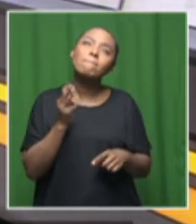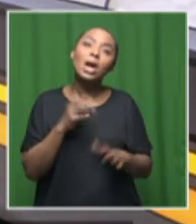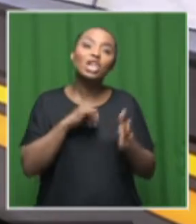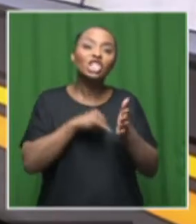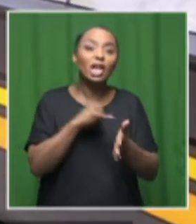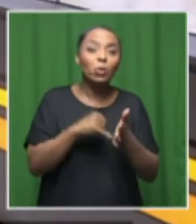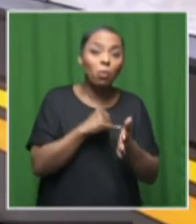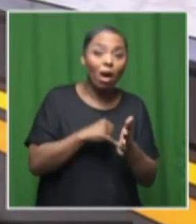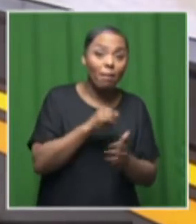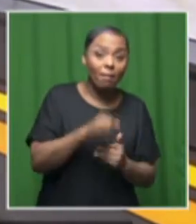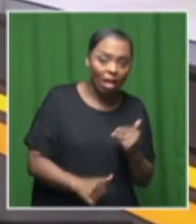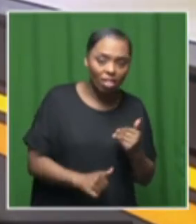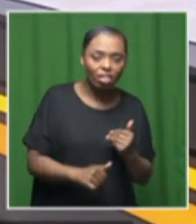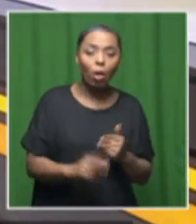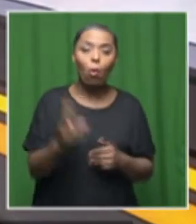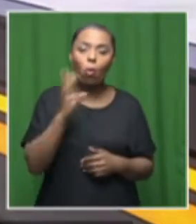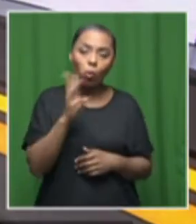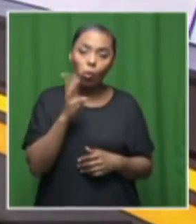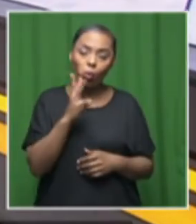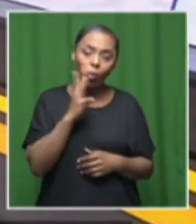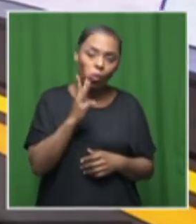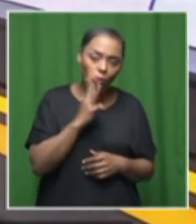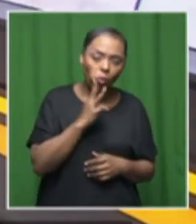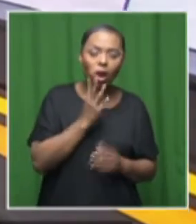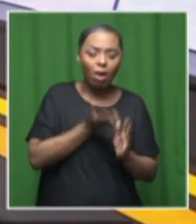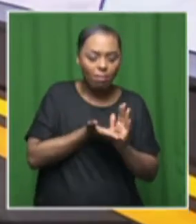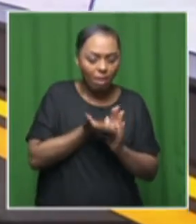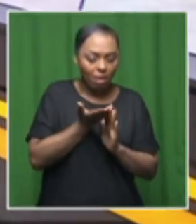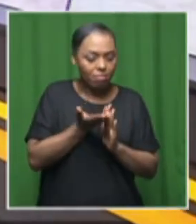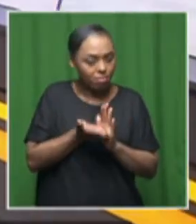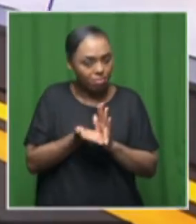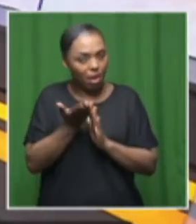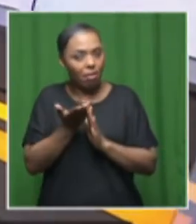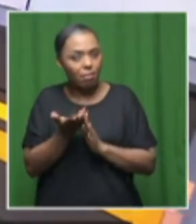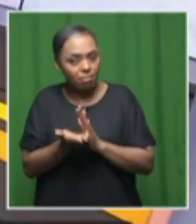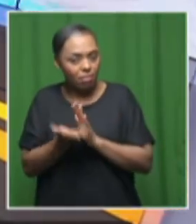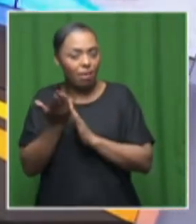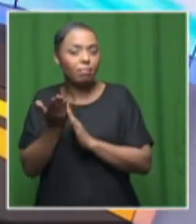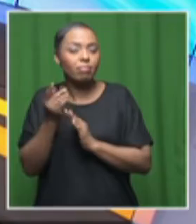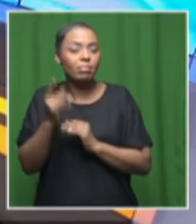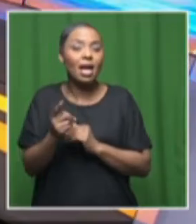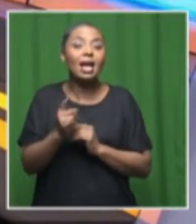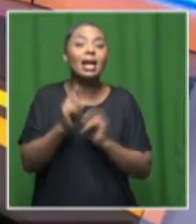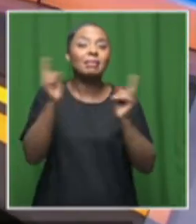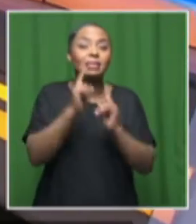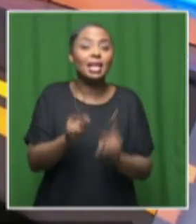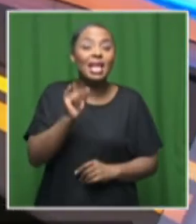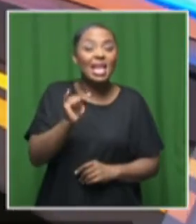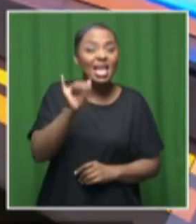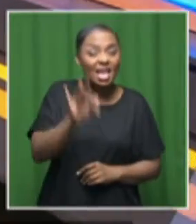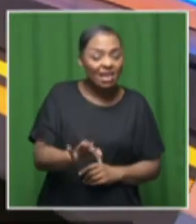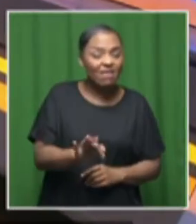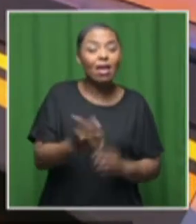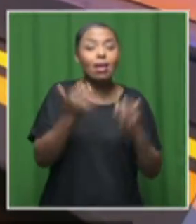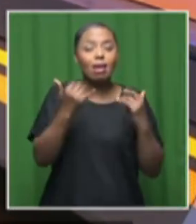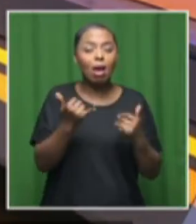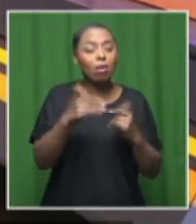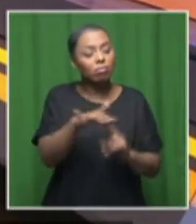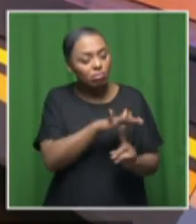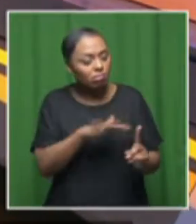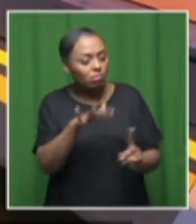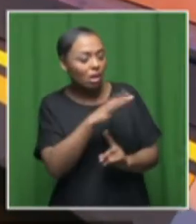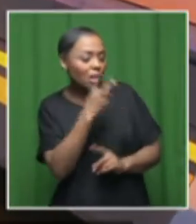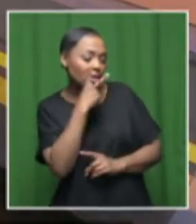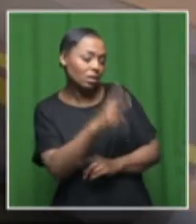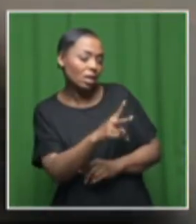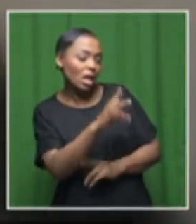water shortages and stoppages have actually increased at a rapid rate, especially if you can even Google City of Johannesburg